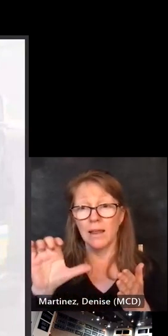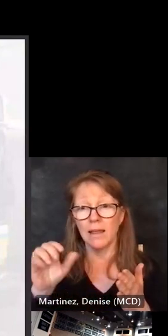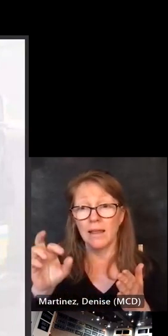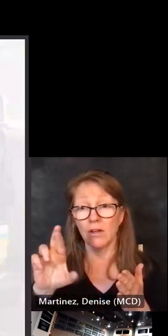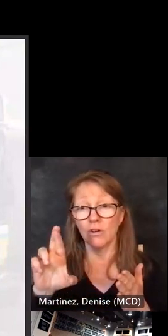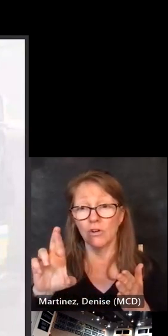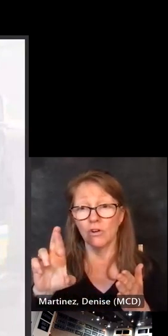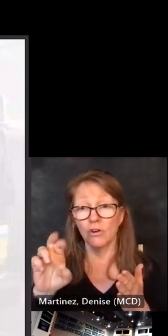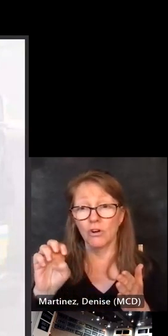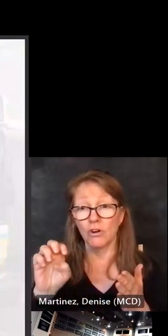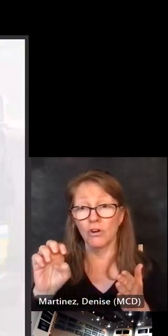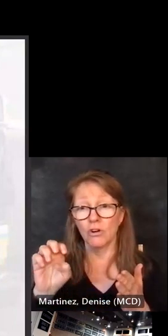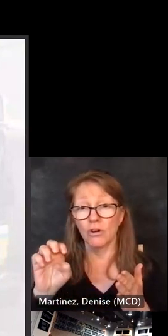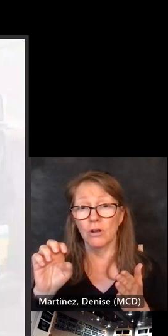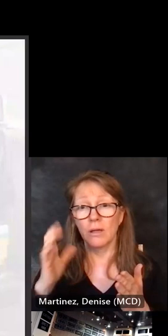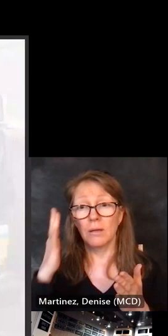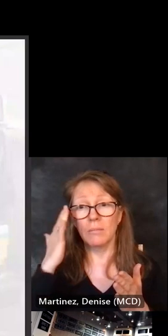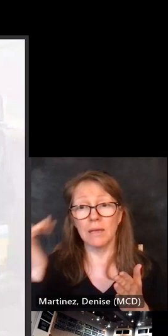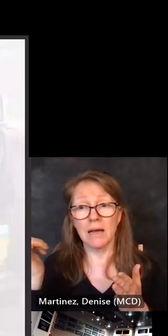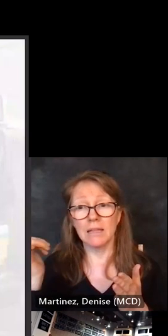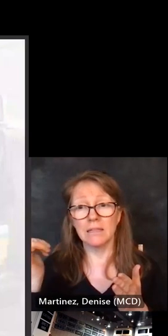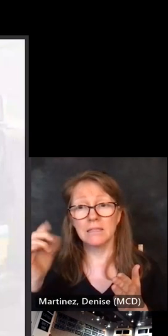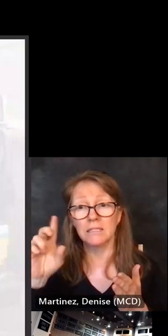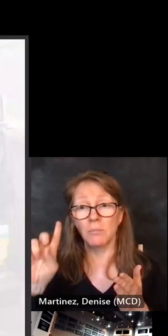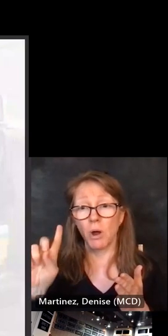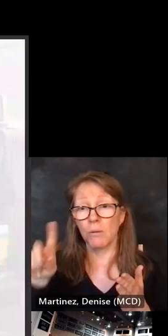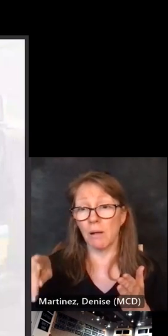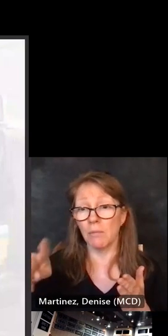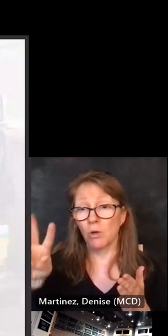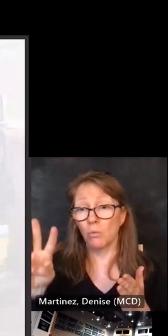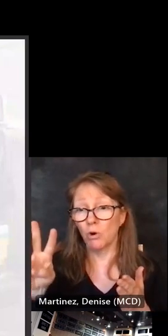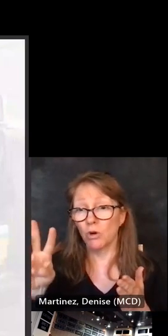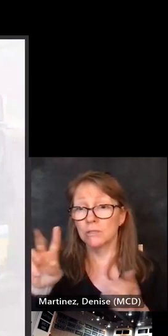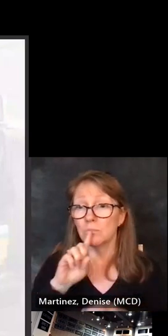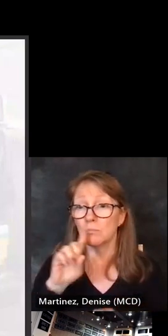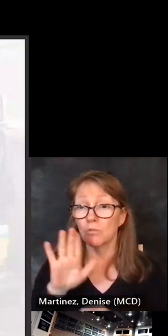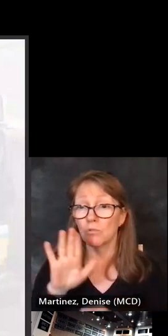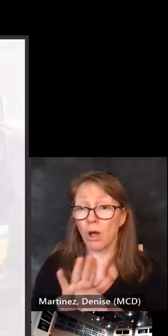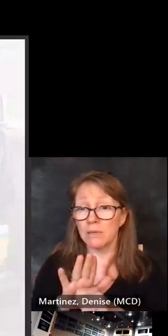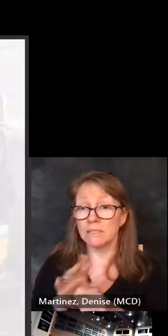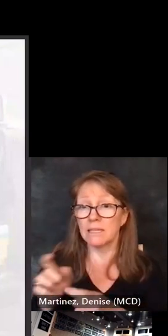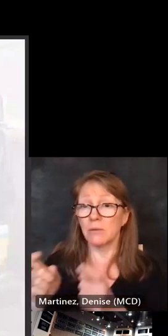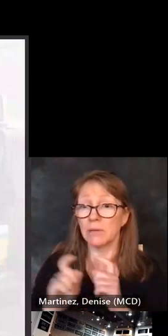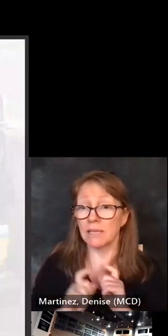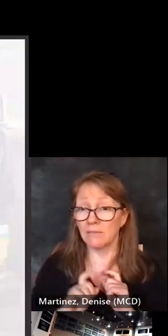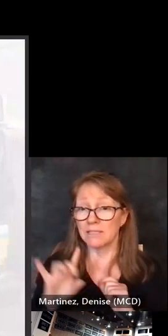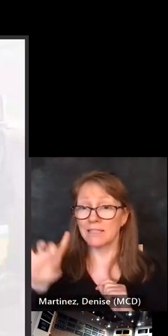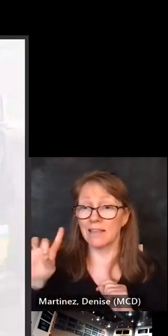Public Works, despite 20-year promise that we would get the 8 acres.